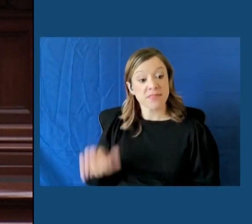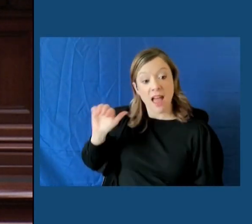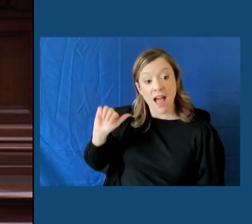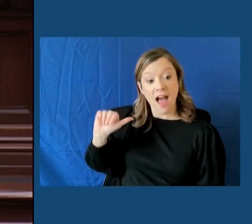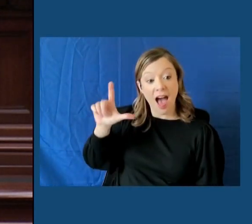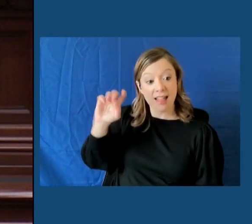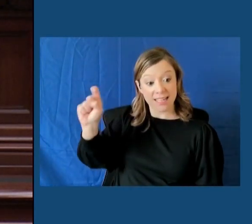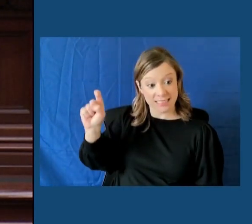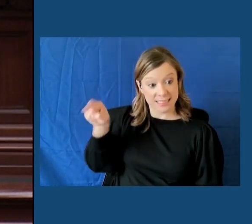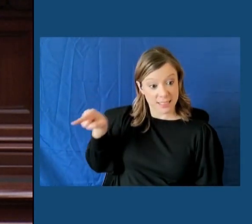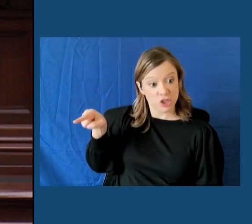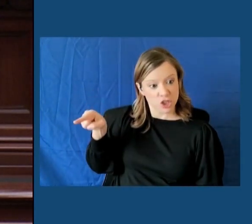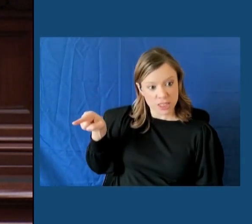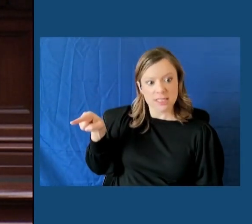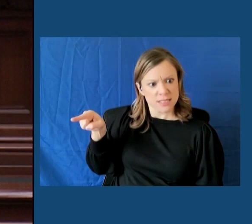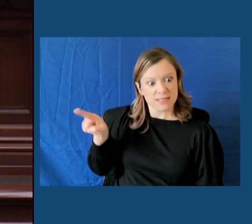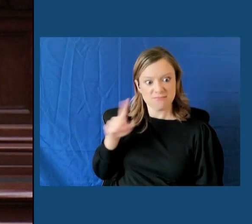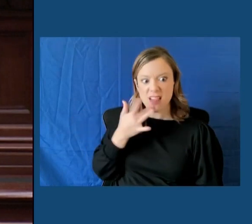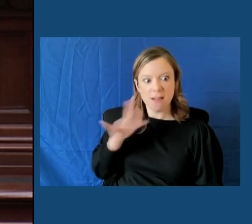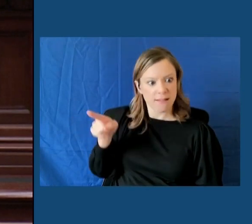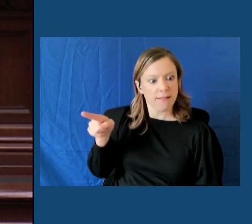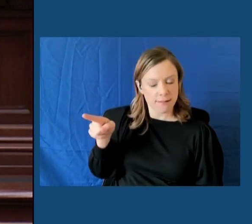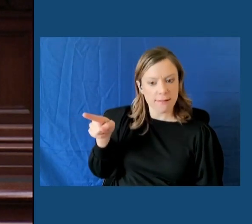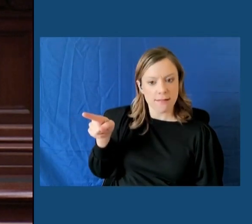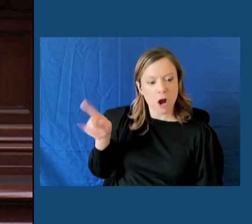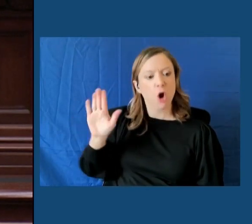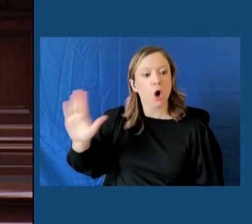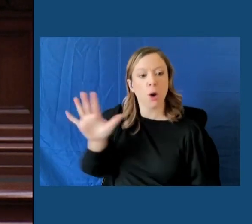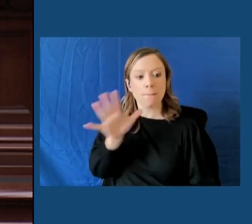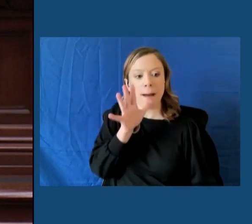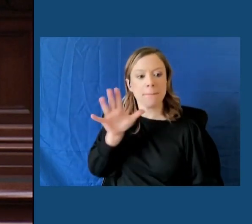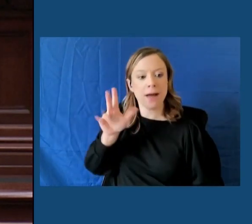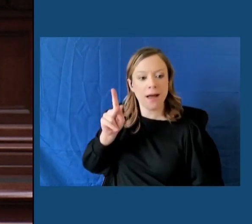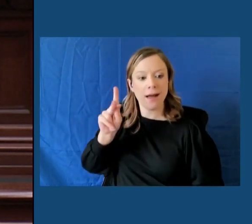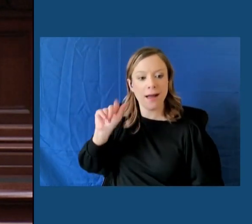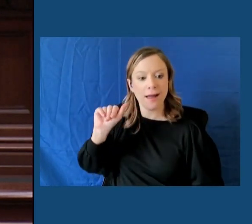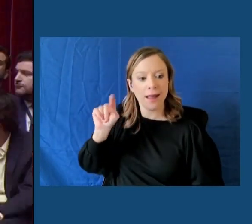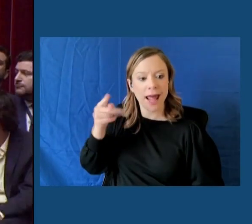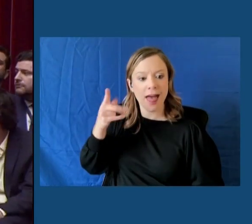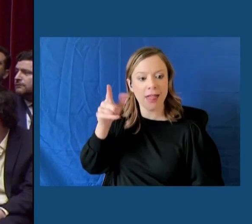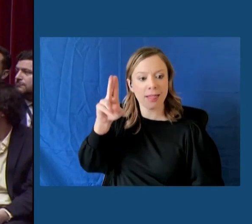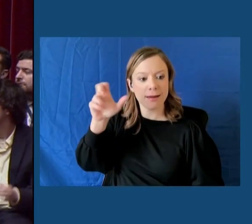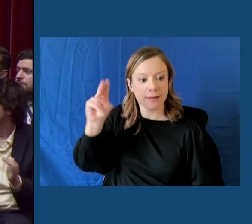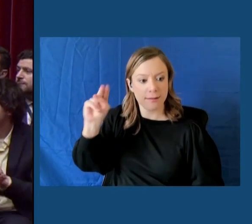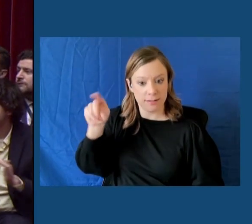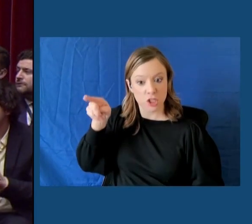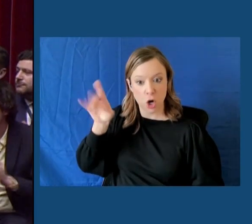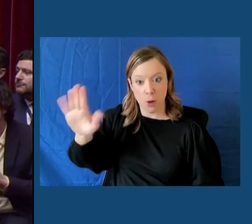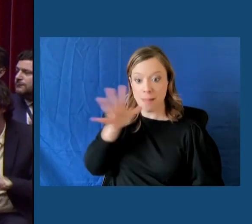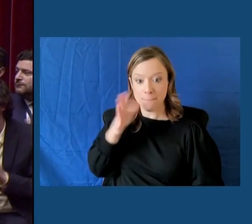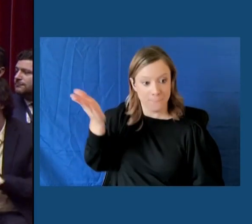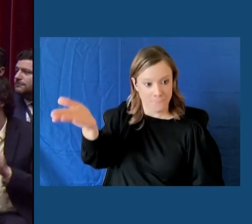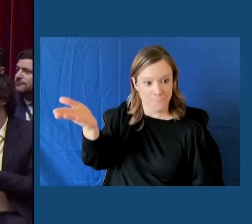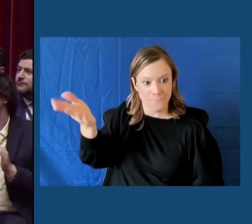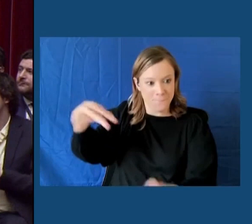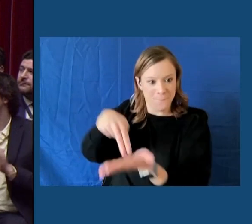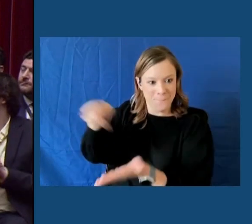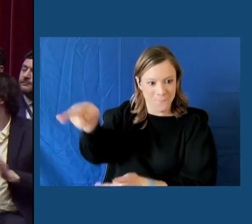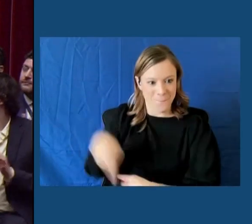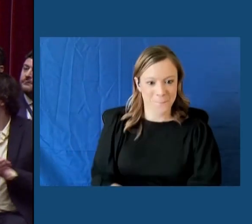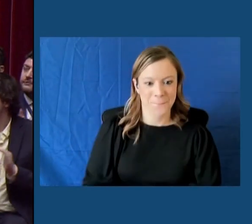lucky ones. And her mother, Kathleen, is here with us today. Kathleen, please stand.